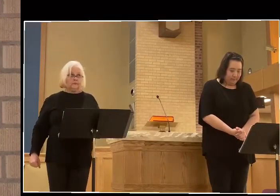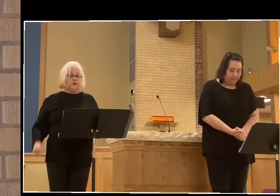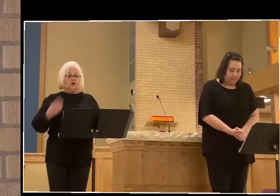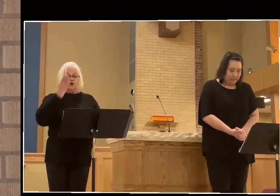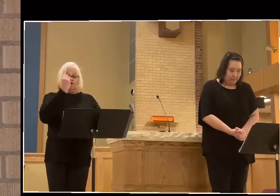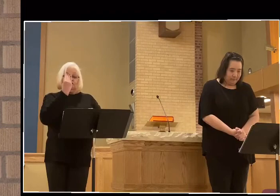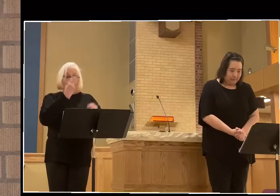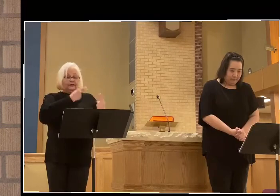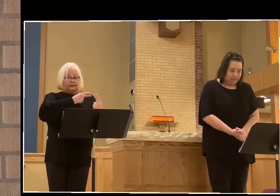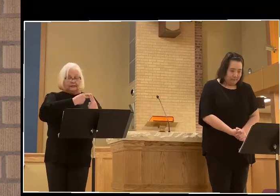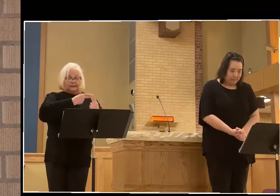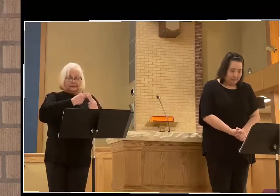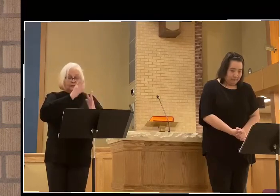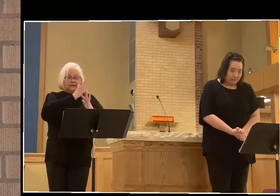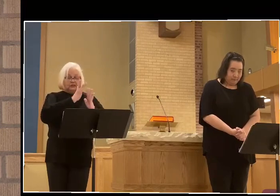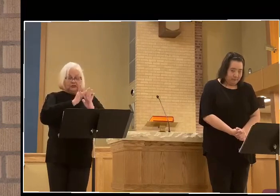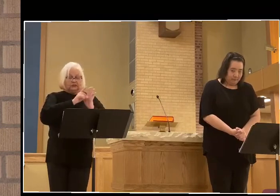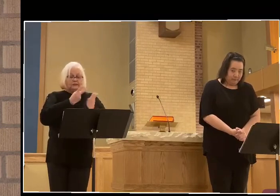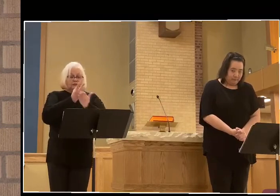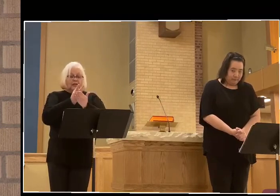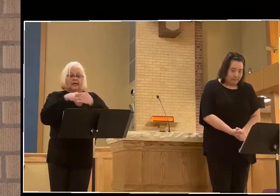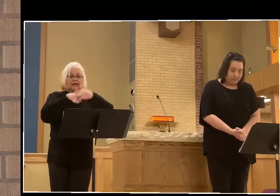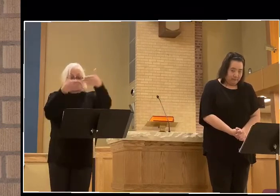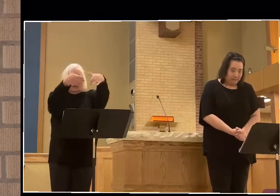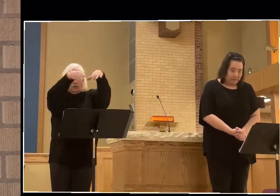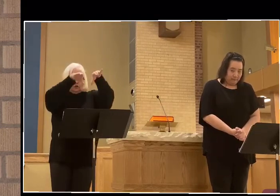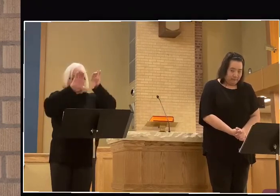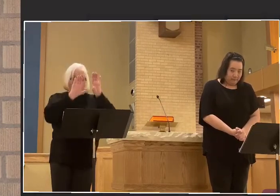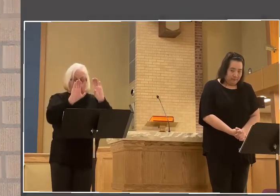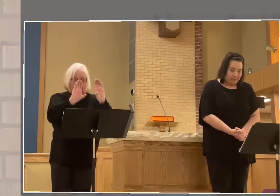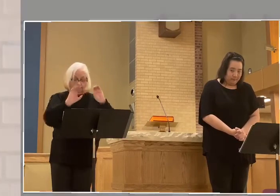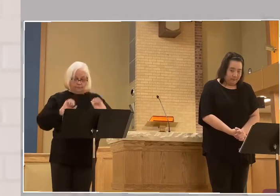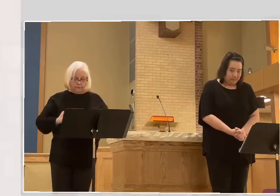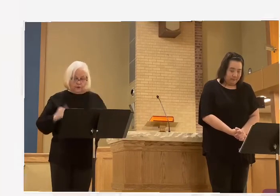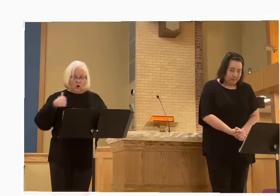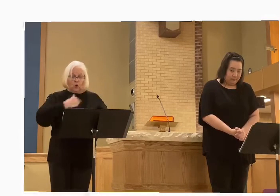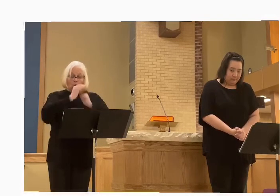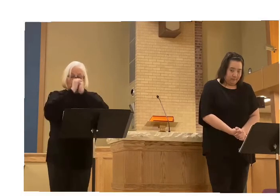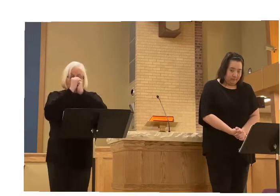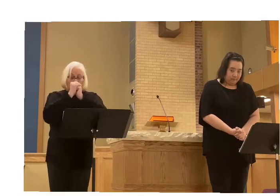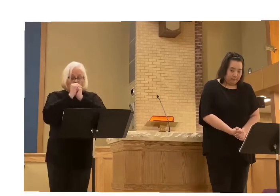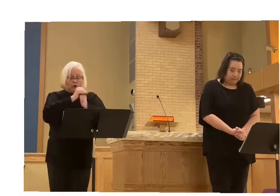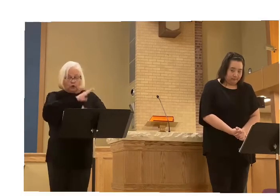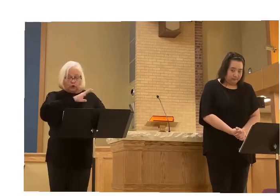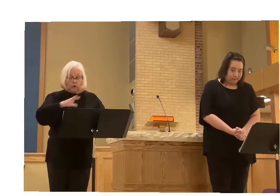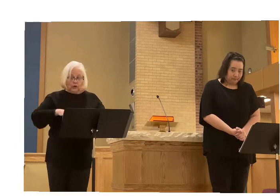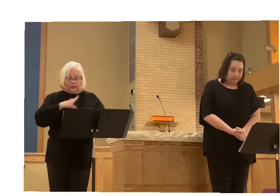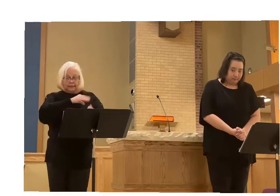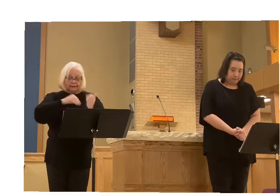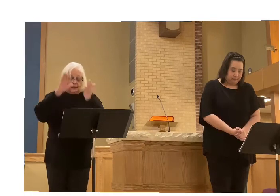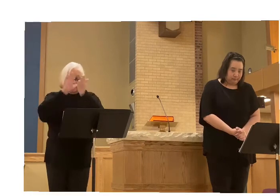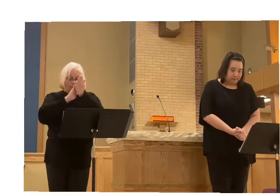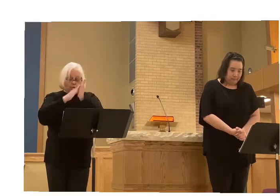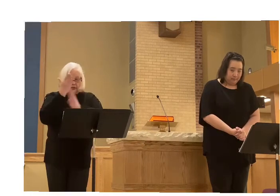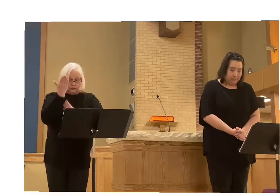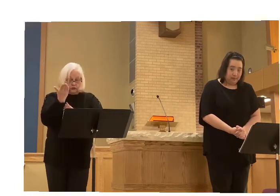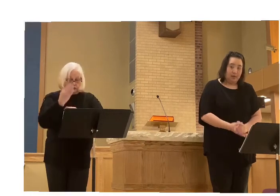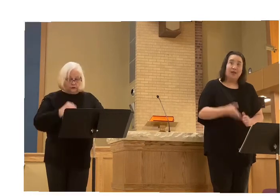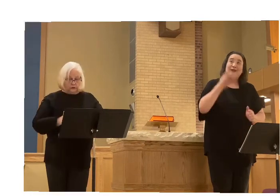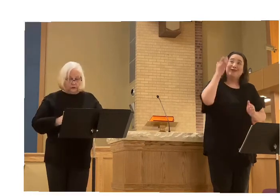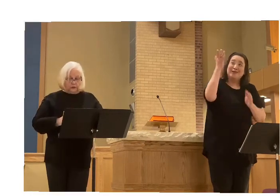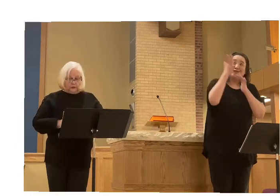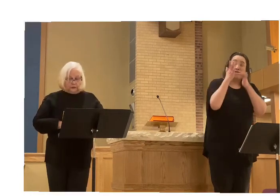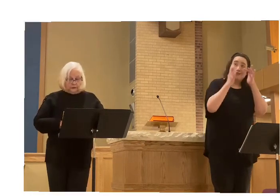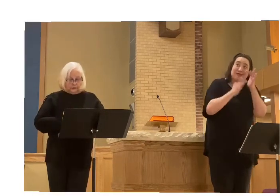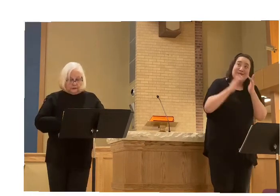The 14th station, Jesus is laid in the tomb. We adore you, O Christ, and we praise you, because by